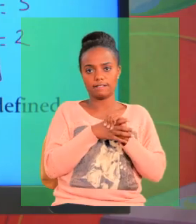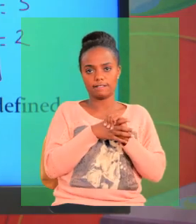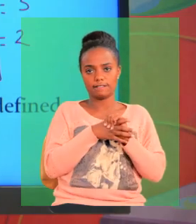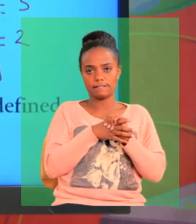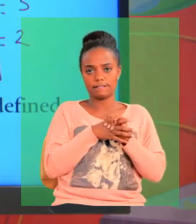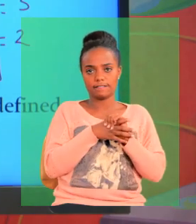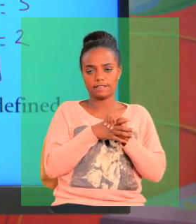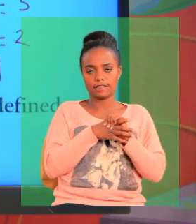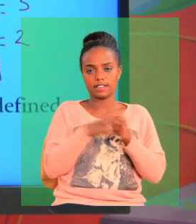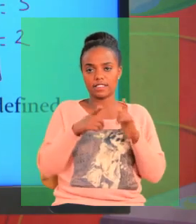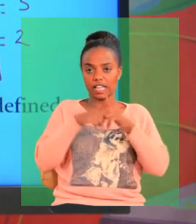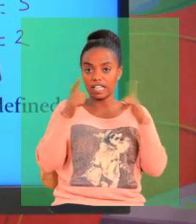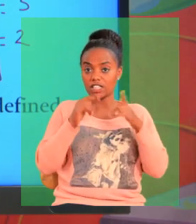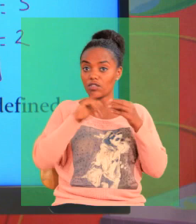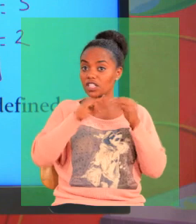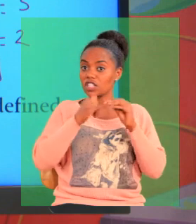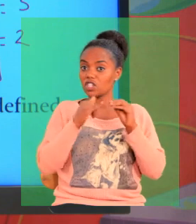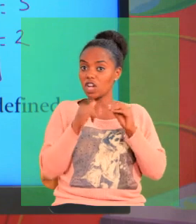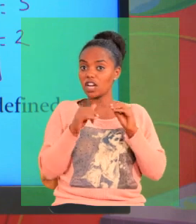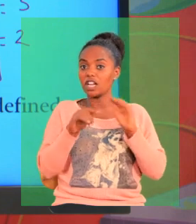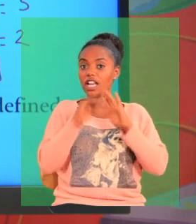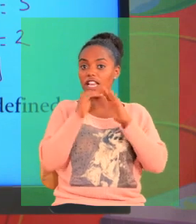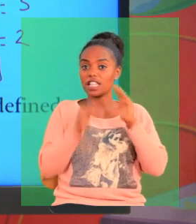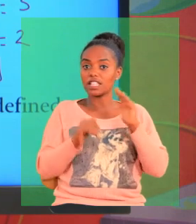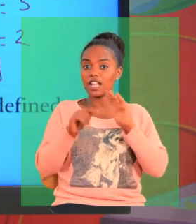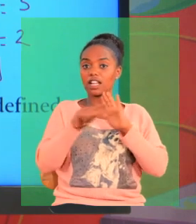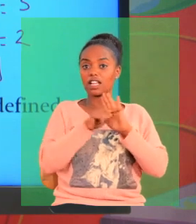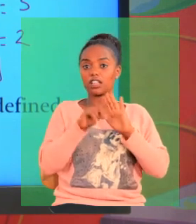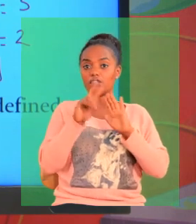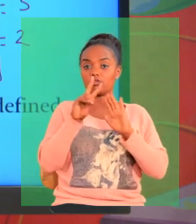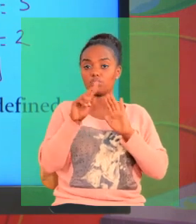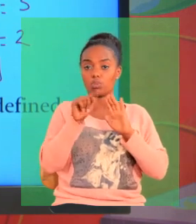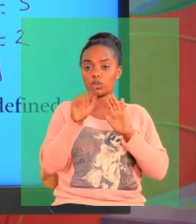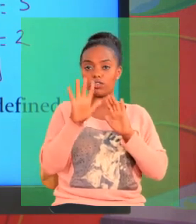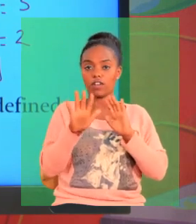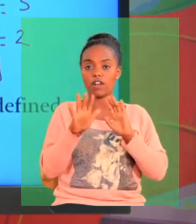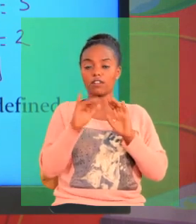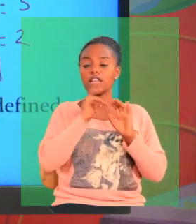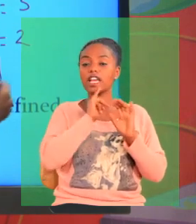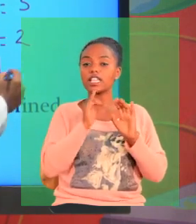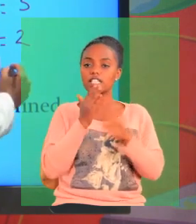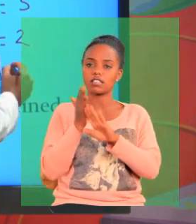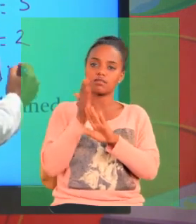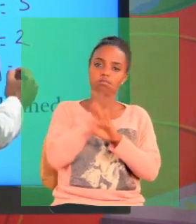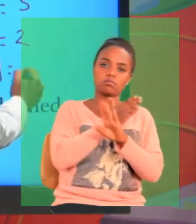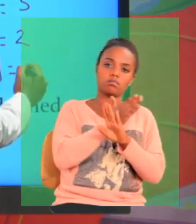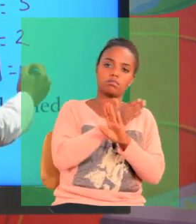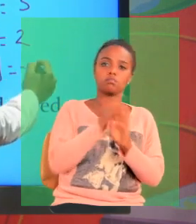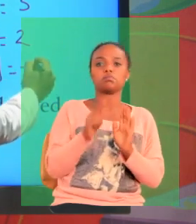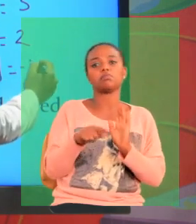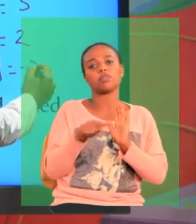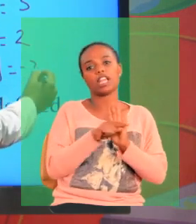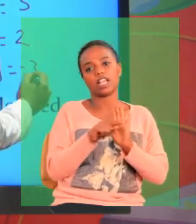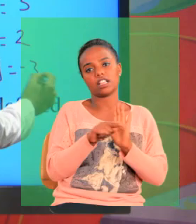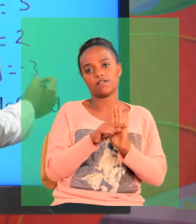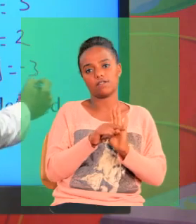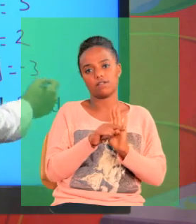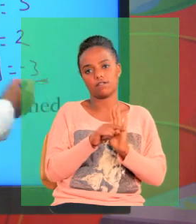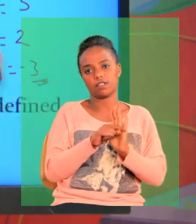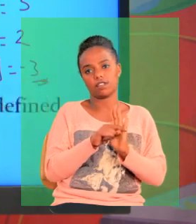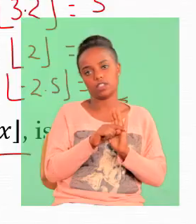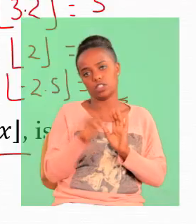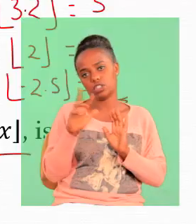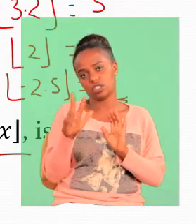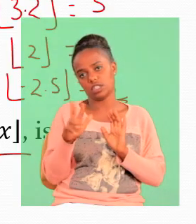The greatest integer less than or equal to negative 2.5. Here it is negative